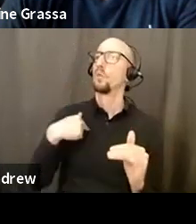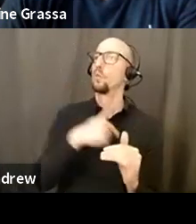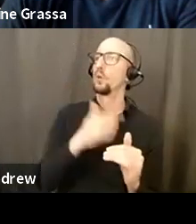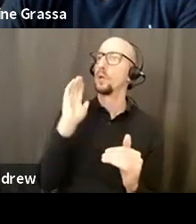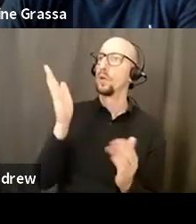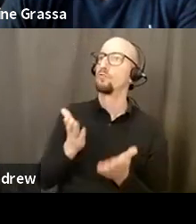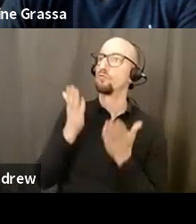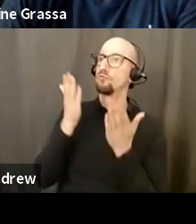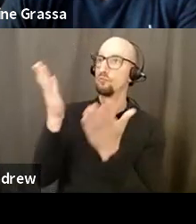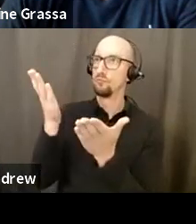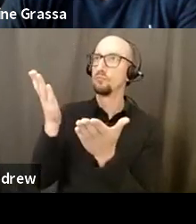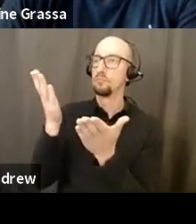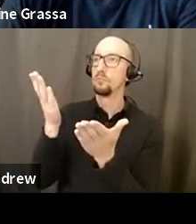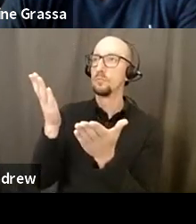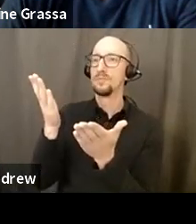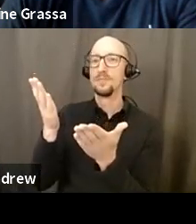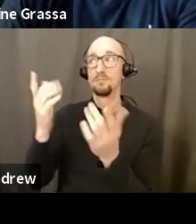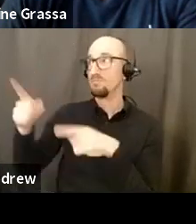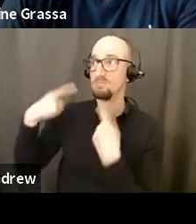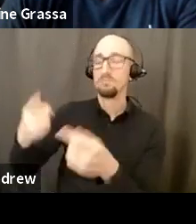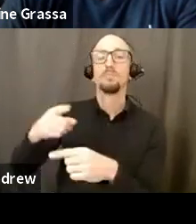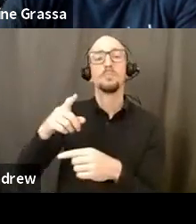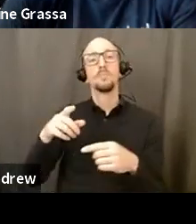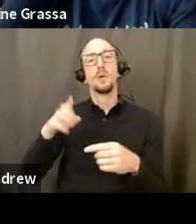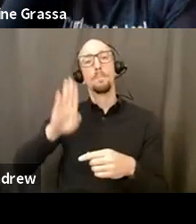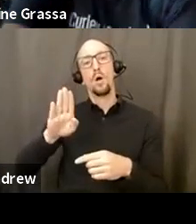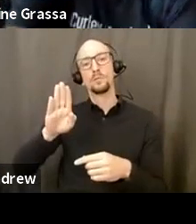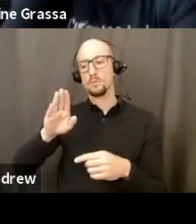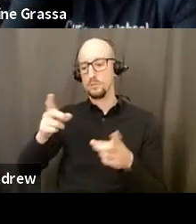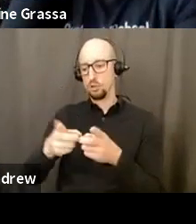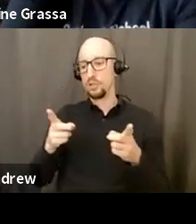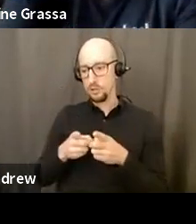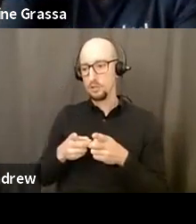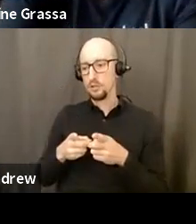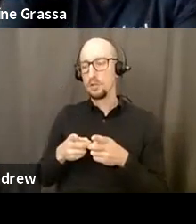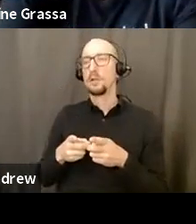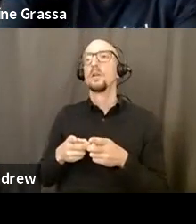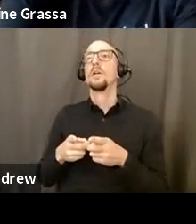revert from a number system to a letter system in grade 5.